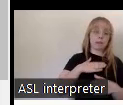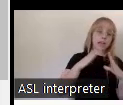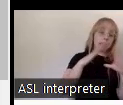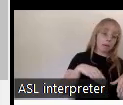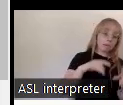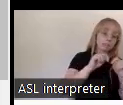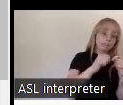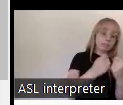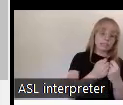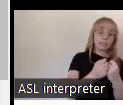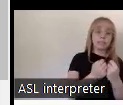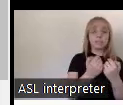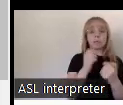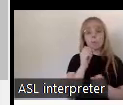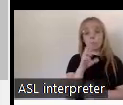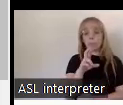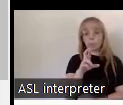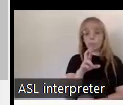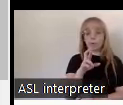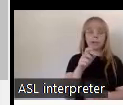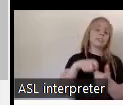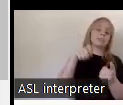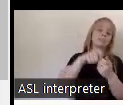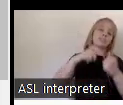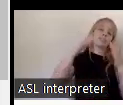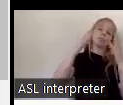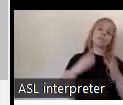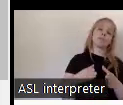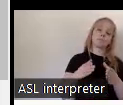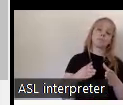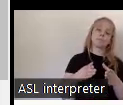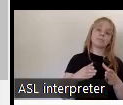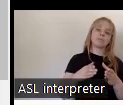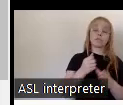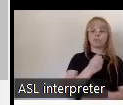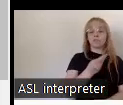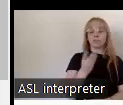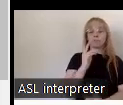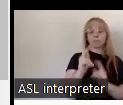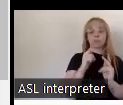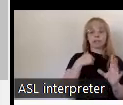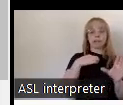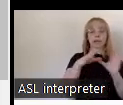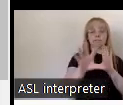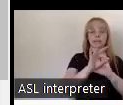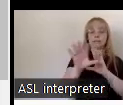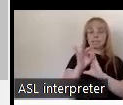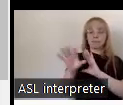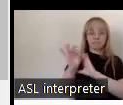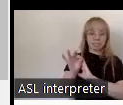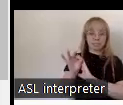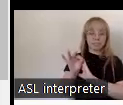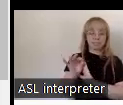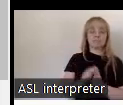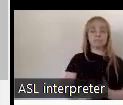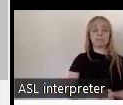team? Or I can share it with a specific person or a couple of people that I choose. So maybe I'm going